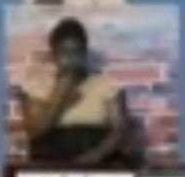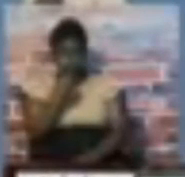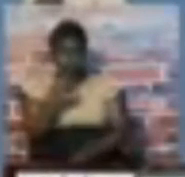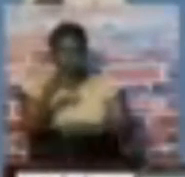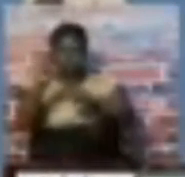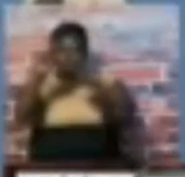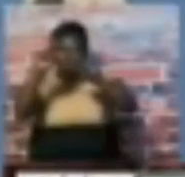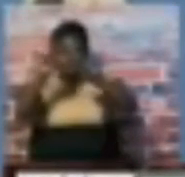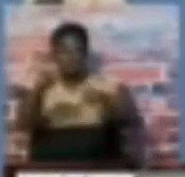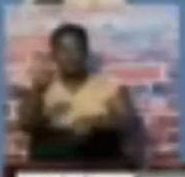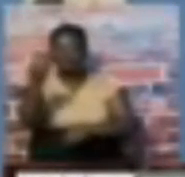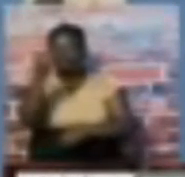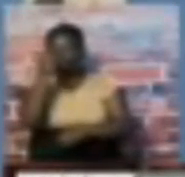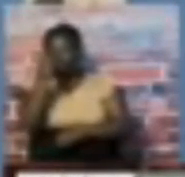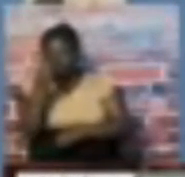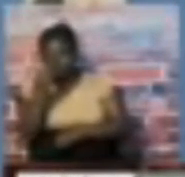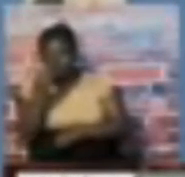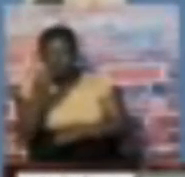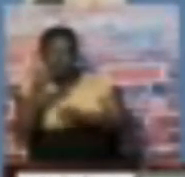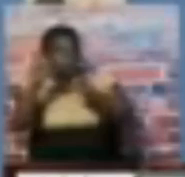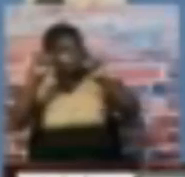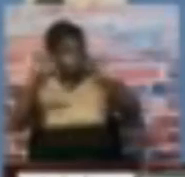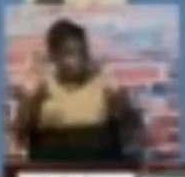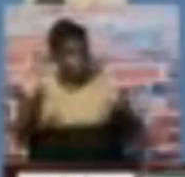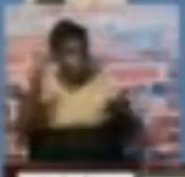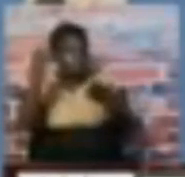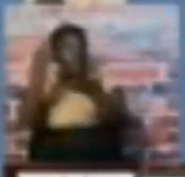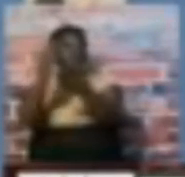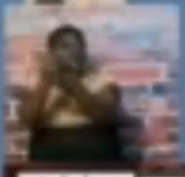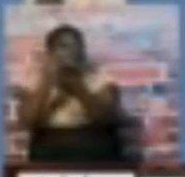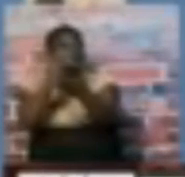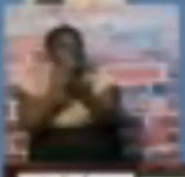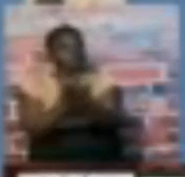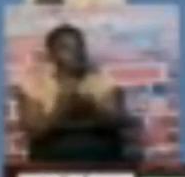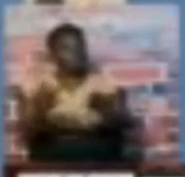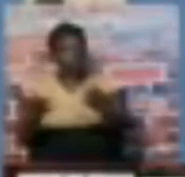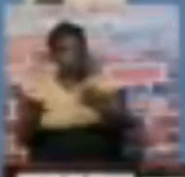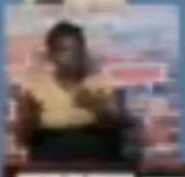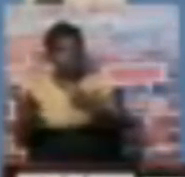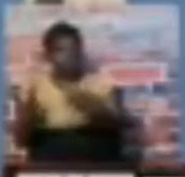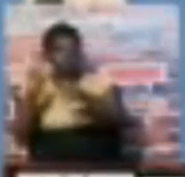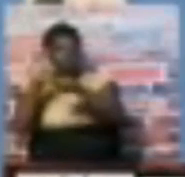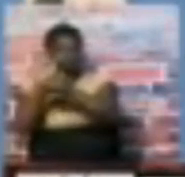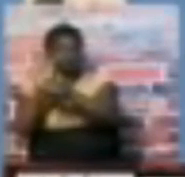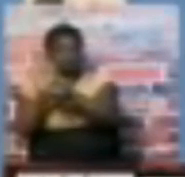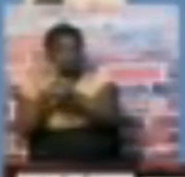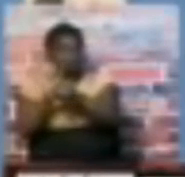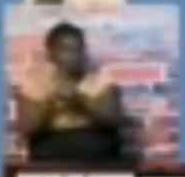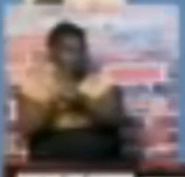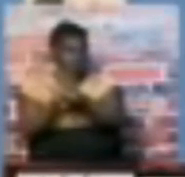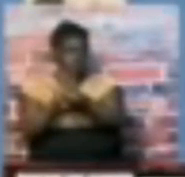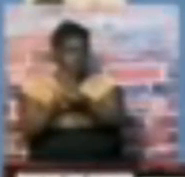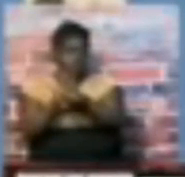non-food traders in the food markets because of overcrowding.